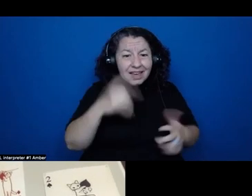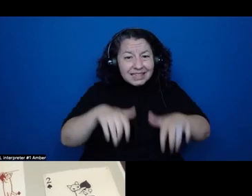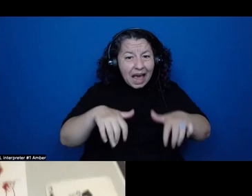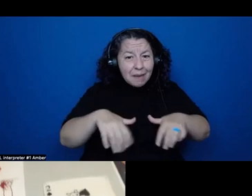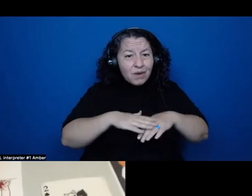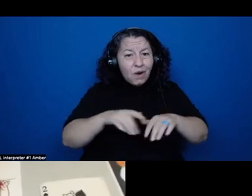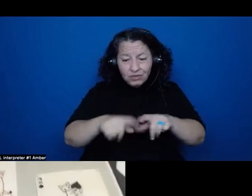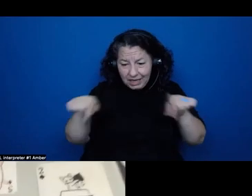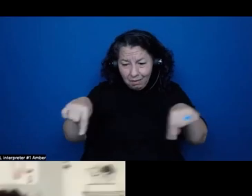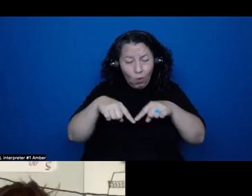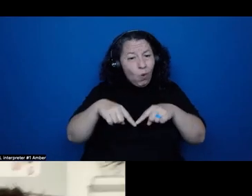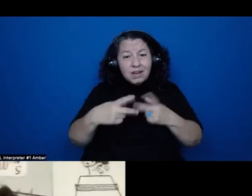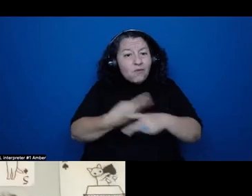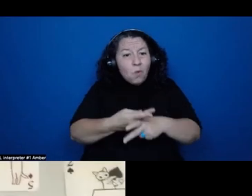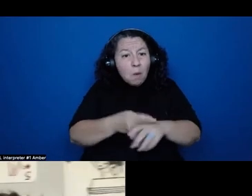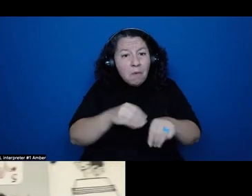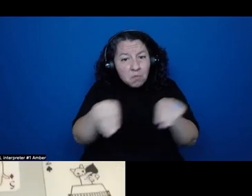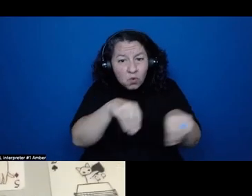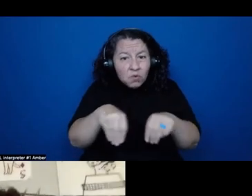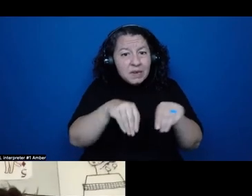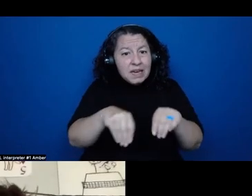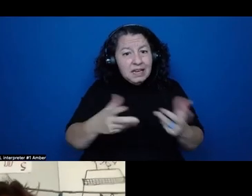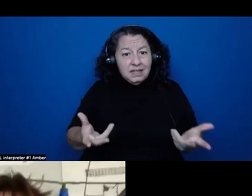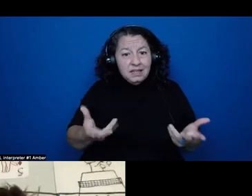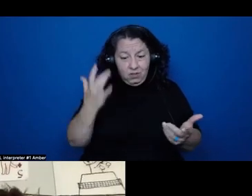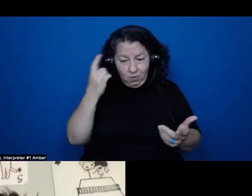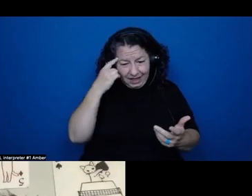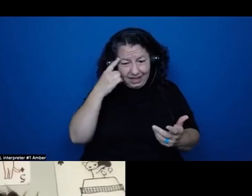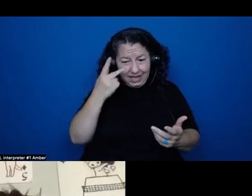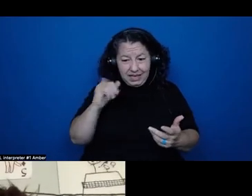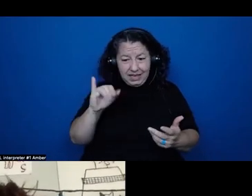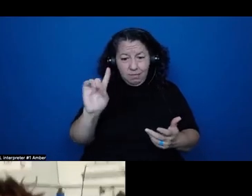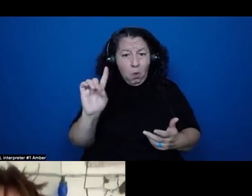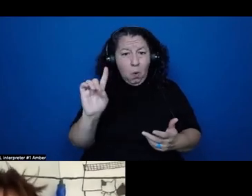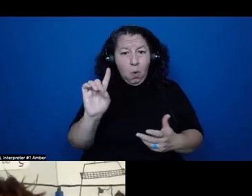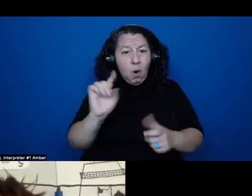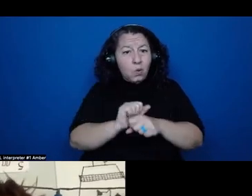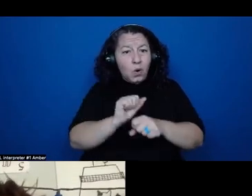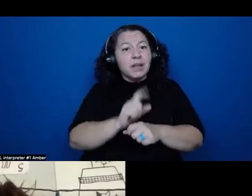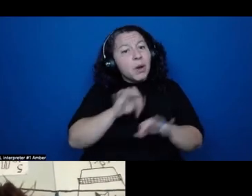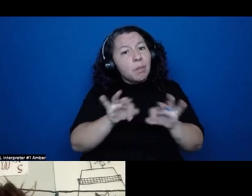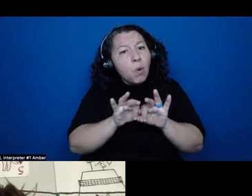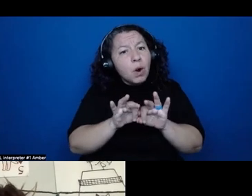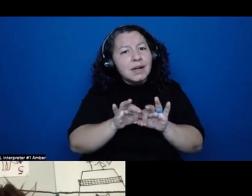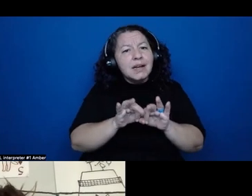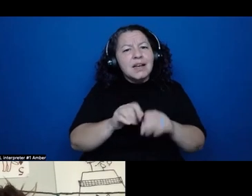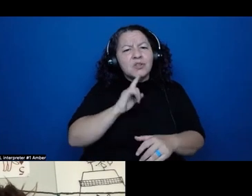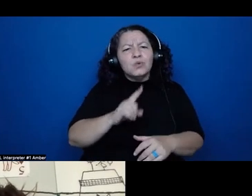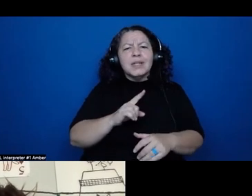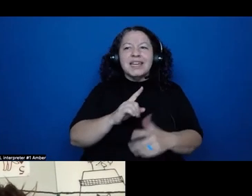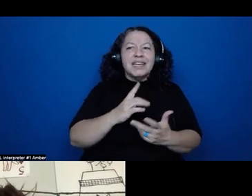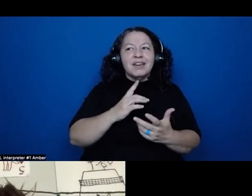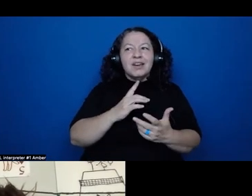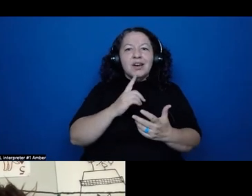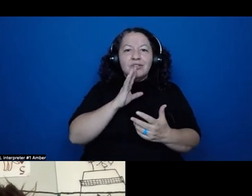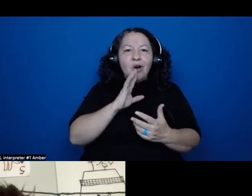like that's why I think the keyboard works are important, because it's talking about movement as a way of, that's not a way